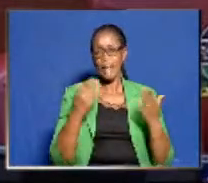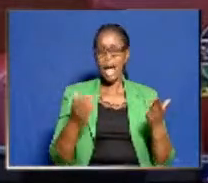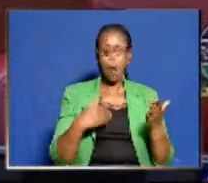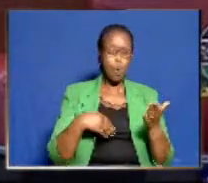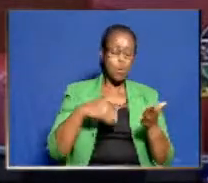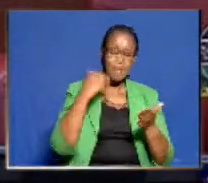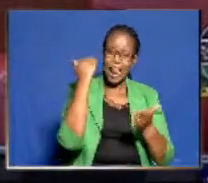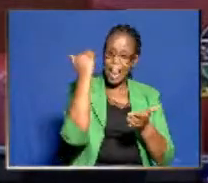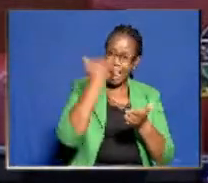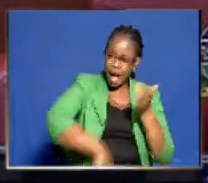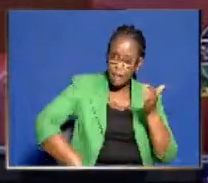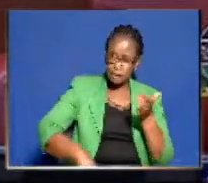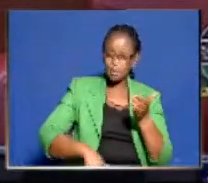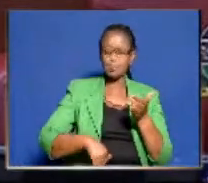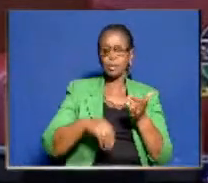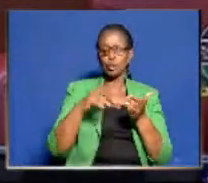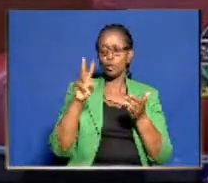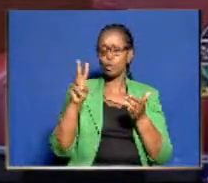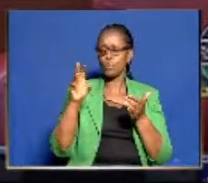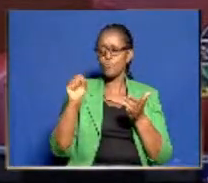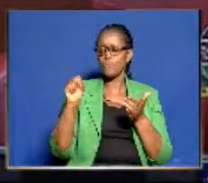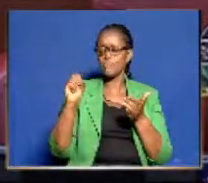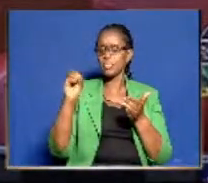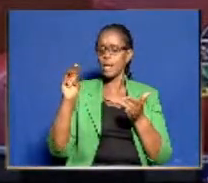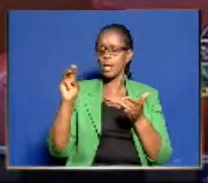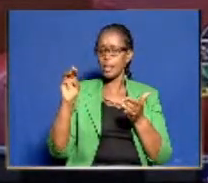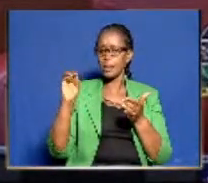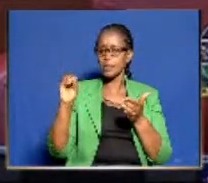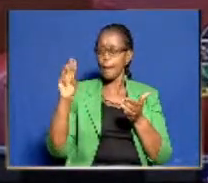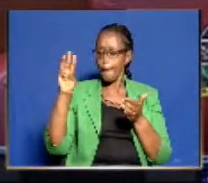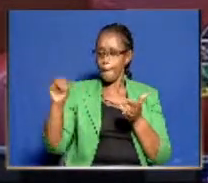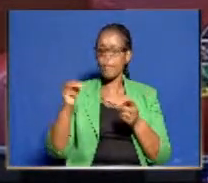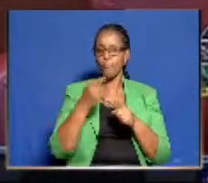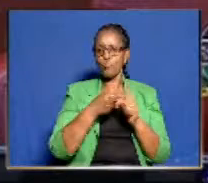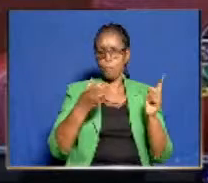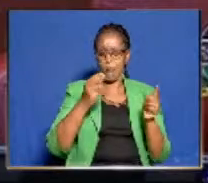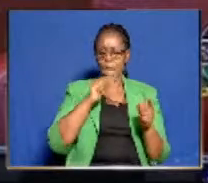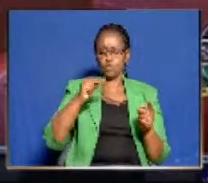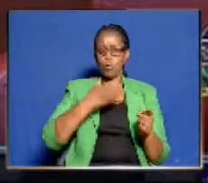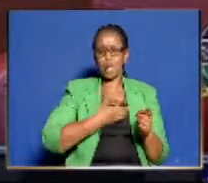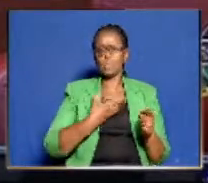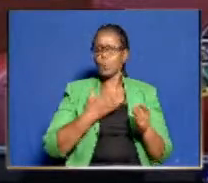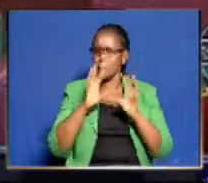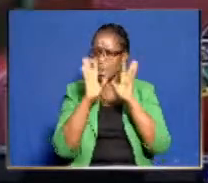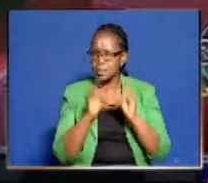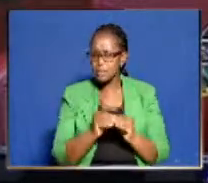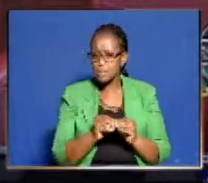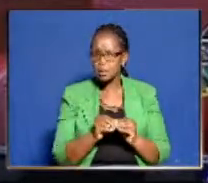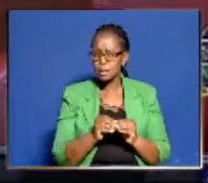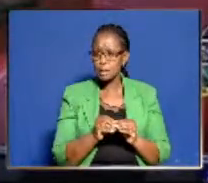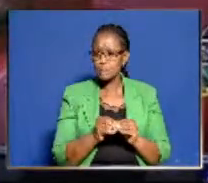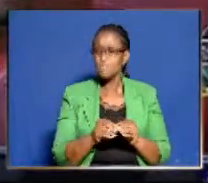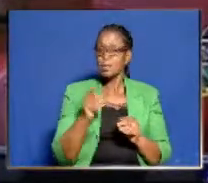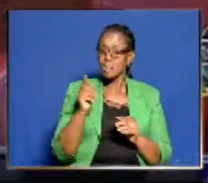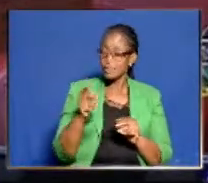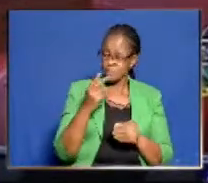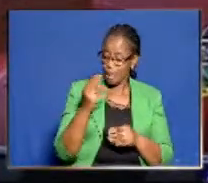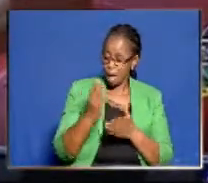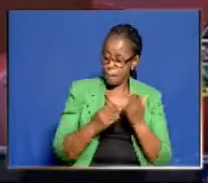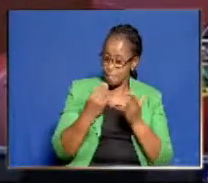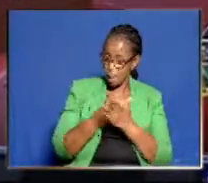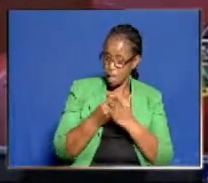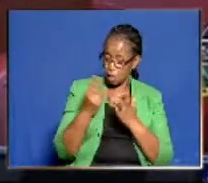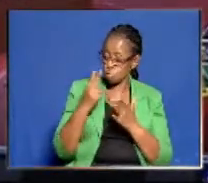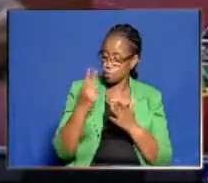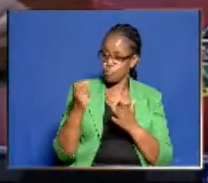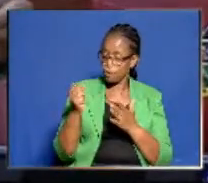million from person with disability, Honorable Speaker. Some of this money, Honorable Speaker, around 50 million, goes for sunscreen lotion to